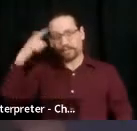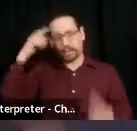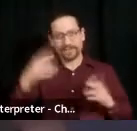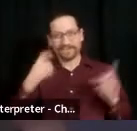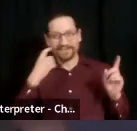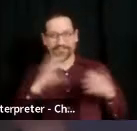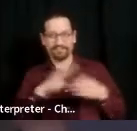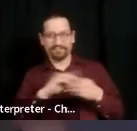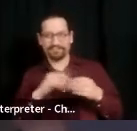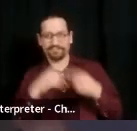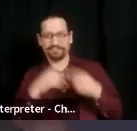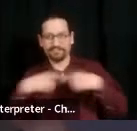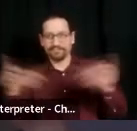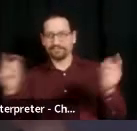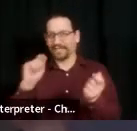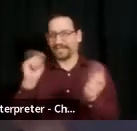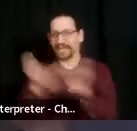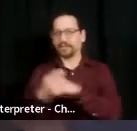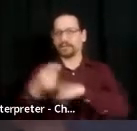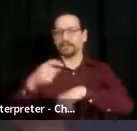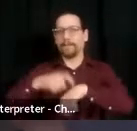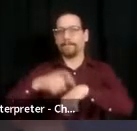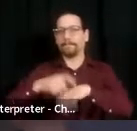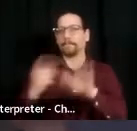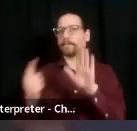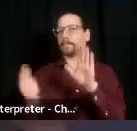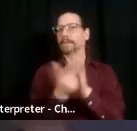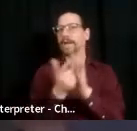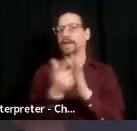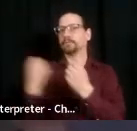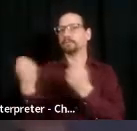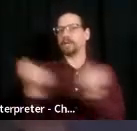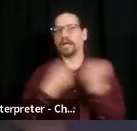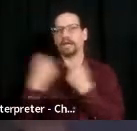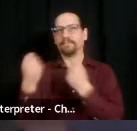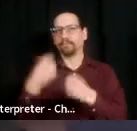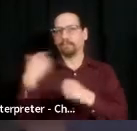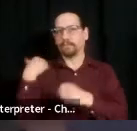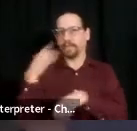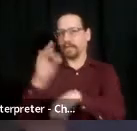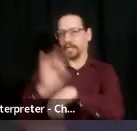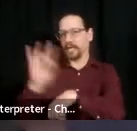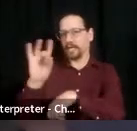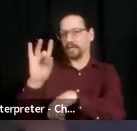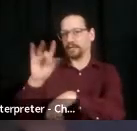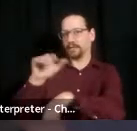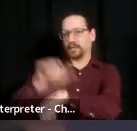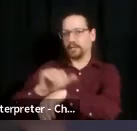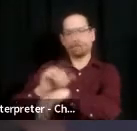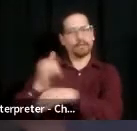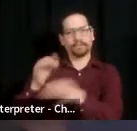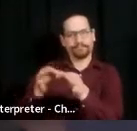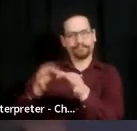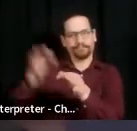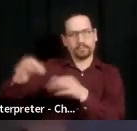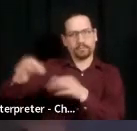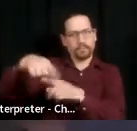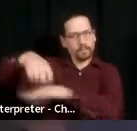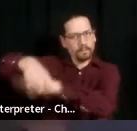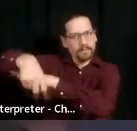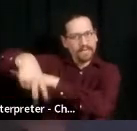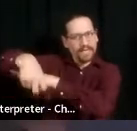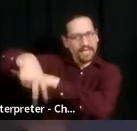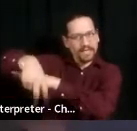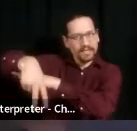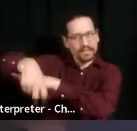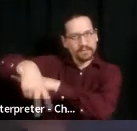extending the travel ban until midnight. And just check on your neighbors tomorrow